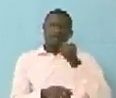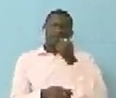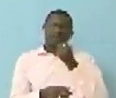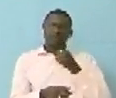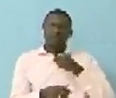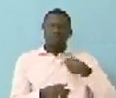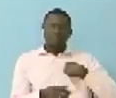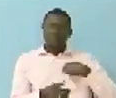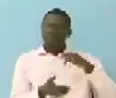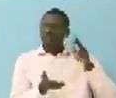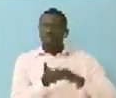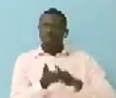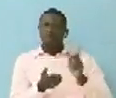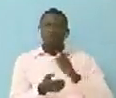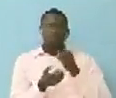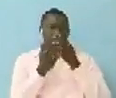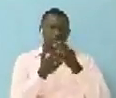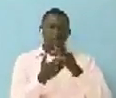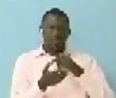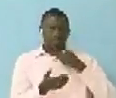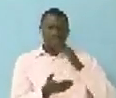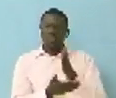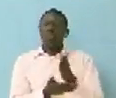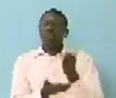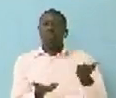confirm what he said, that it is true. He